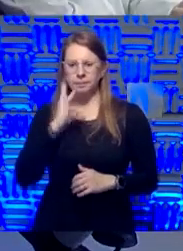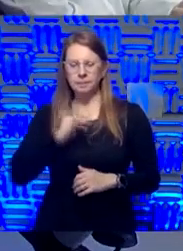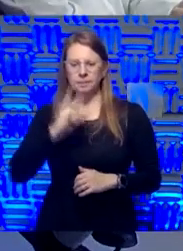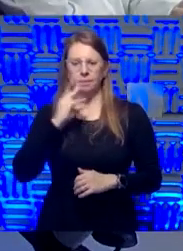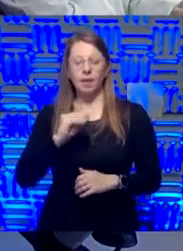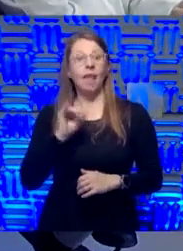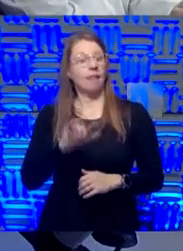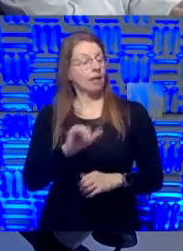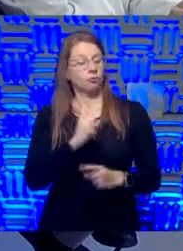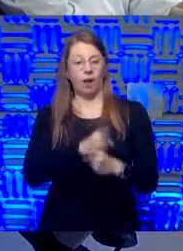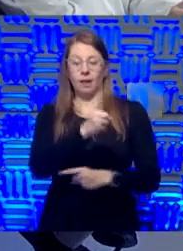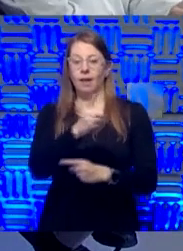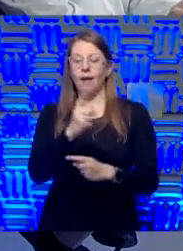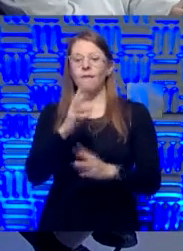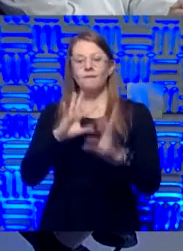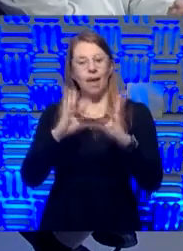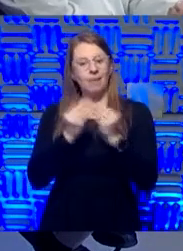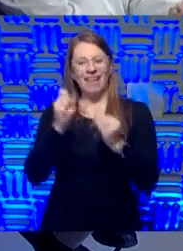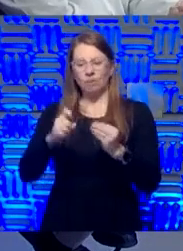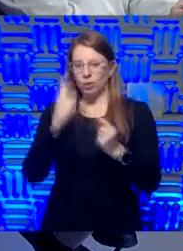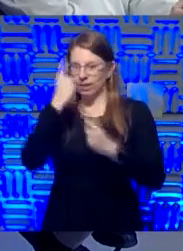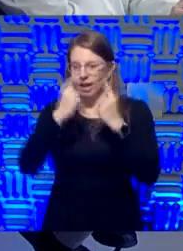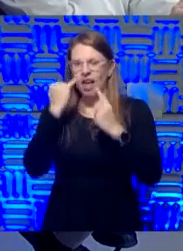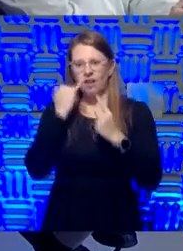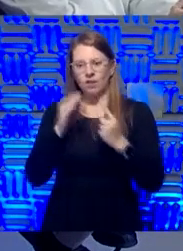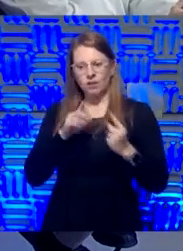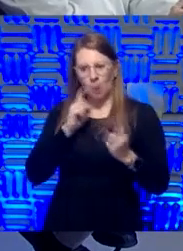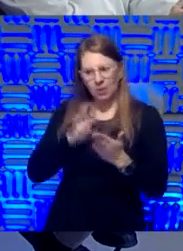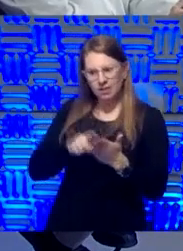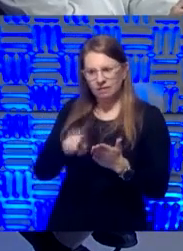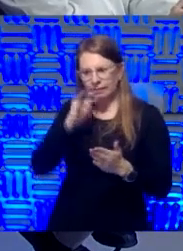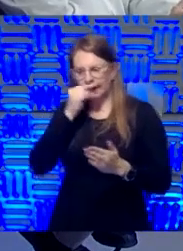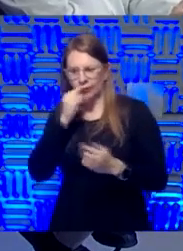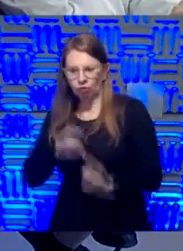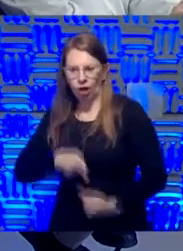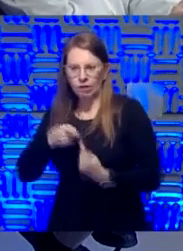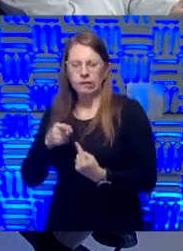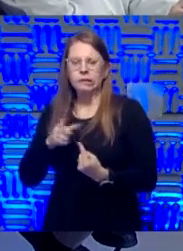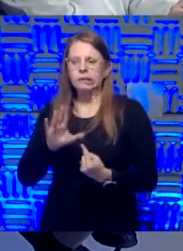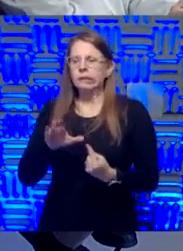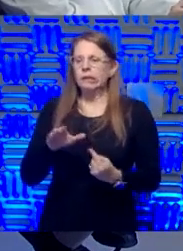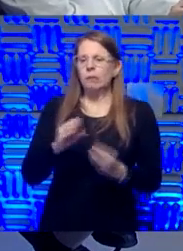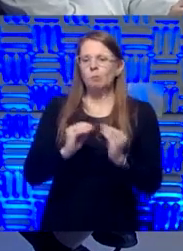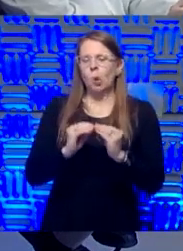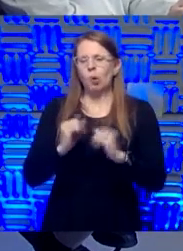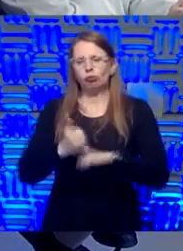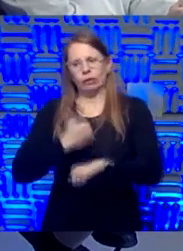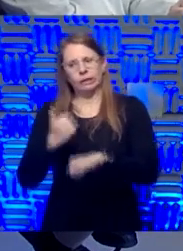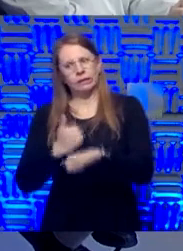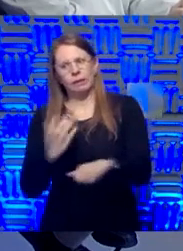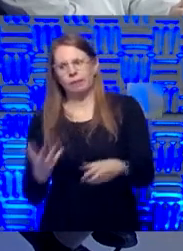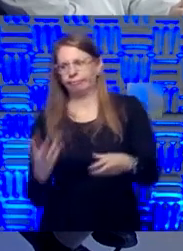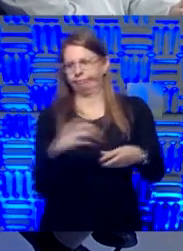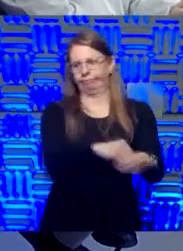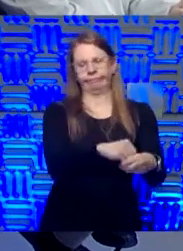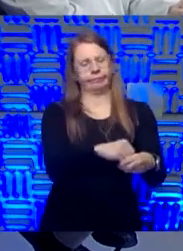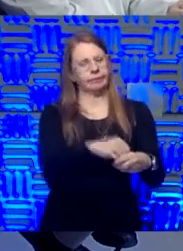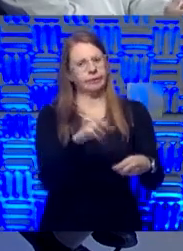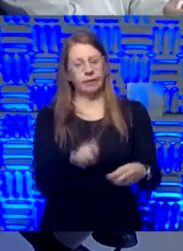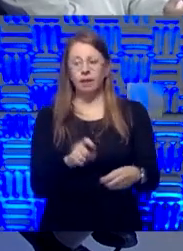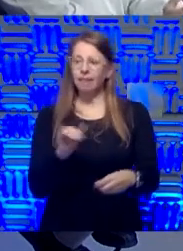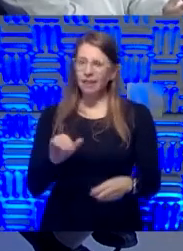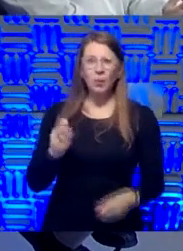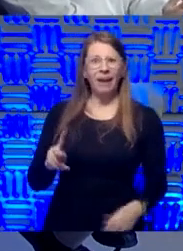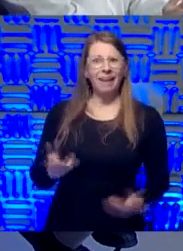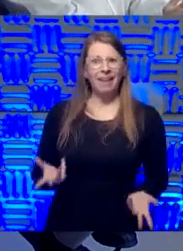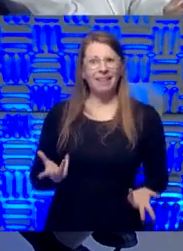that a family Absolutely. has to consider. If your kids are struggling a little bit, then it's like, you know what, we're going to take more of a risk and let's get them back out there. And that's okay, right?